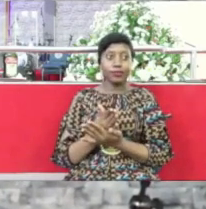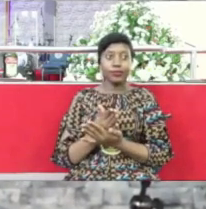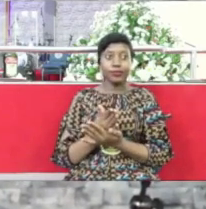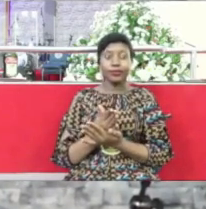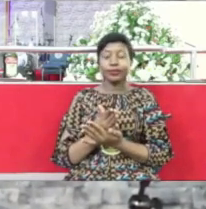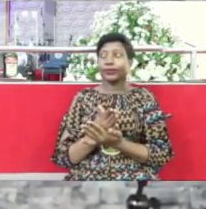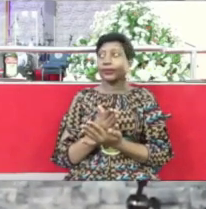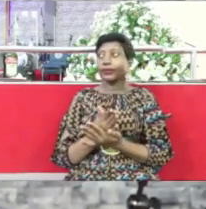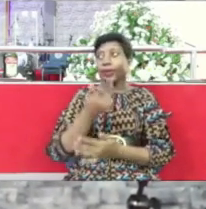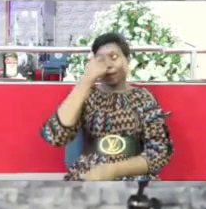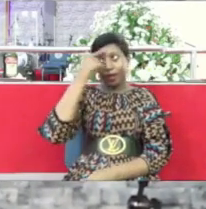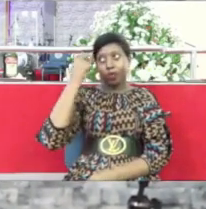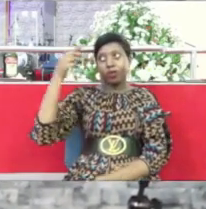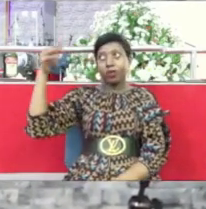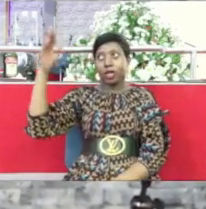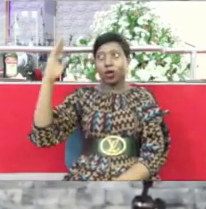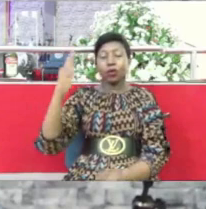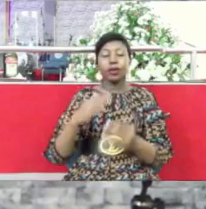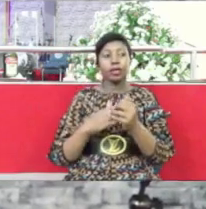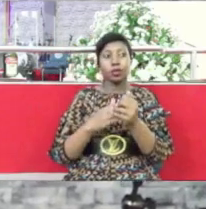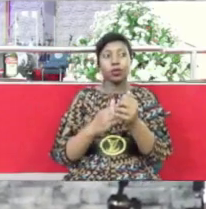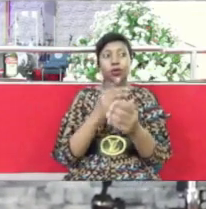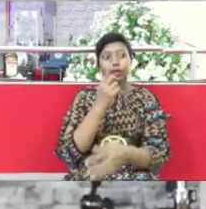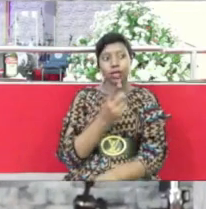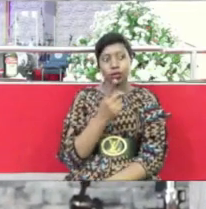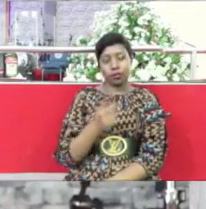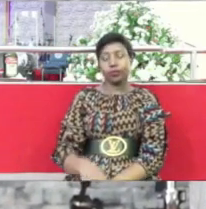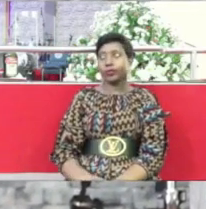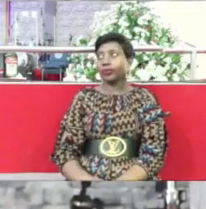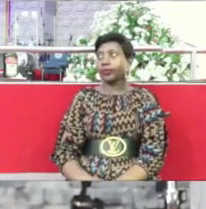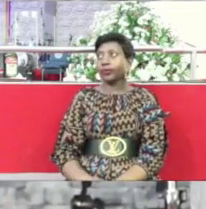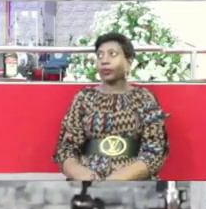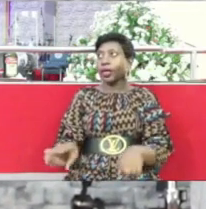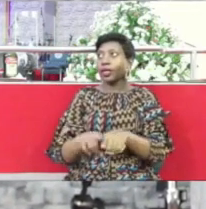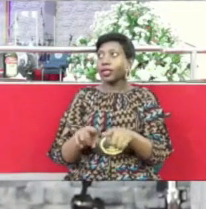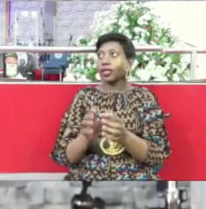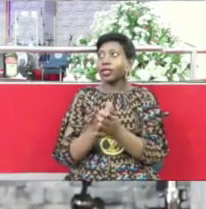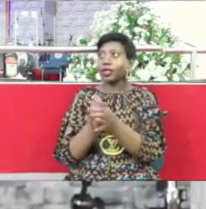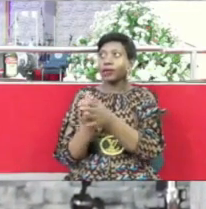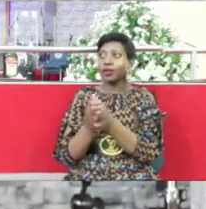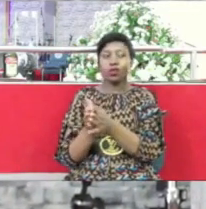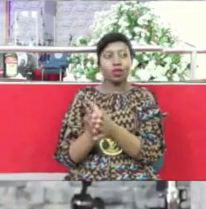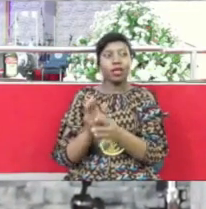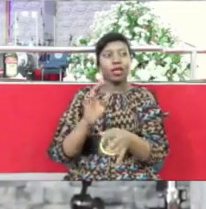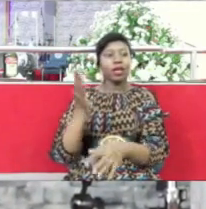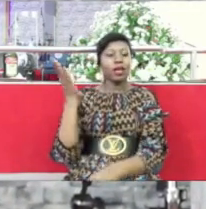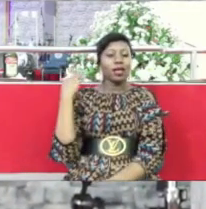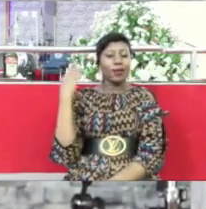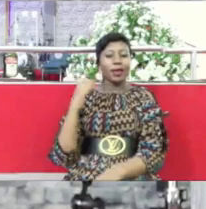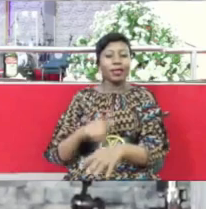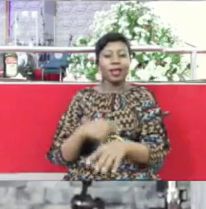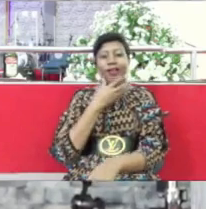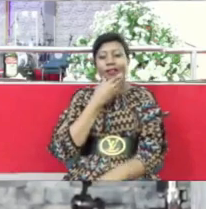Because kwa sababu God is holding you. Kwa sababu Mungu amekushikilia. Again it is the same story when my father would hold my hand. Wakati baba yangu angenishika mkono.